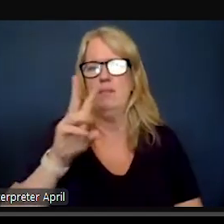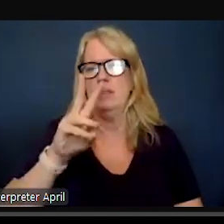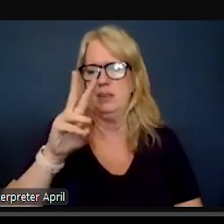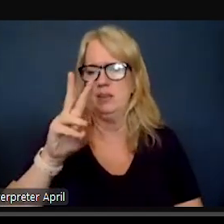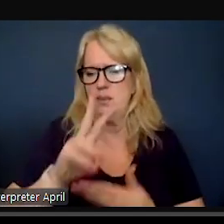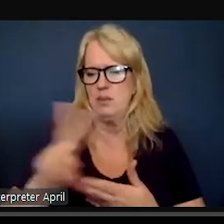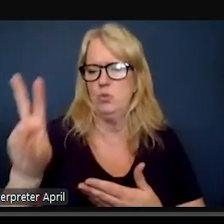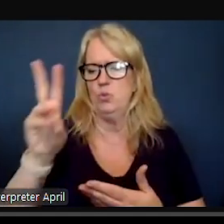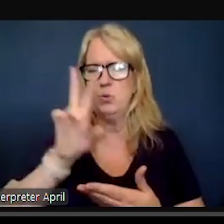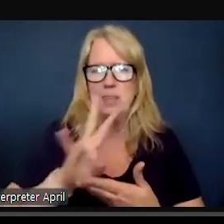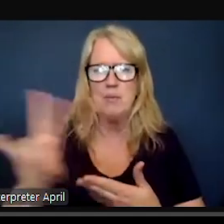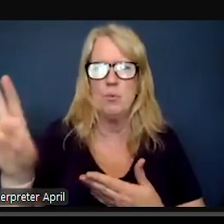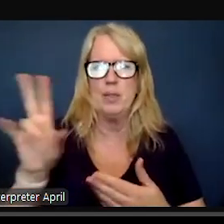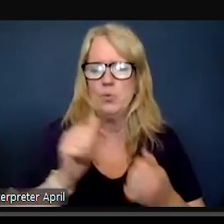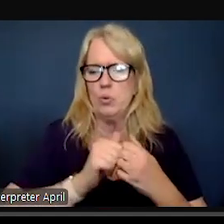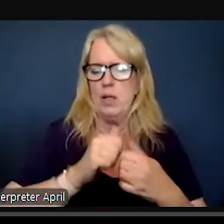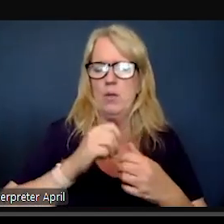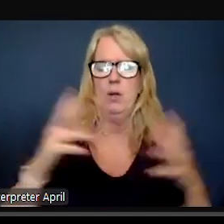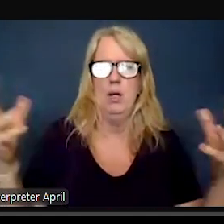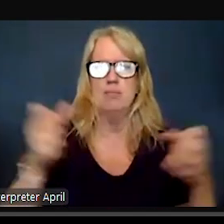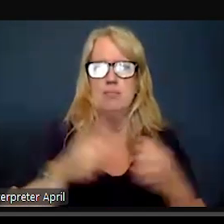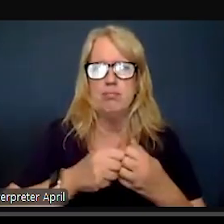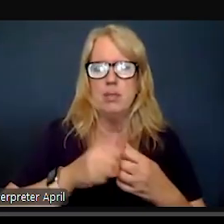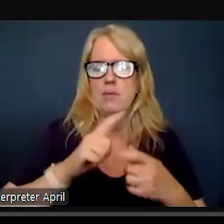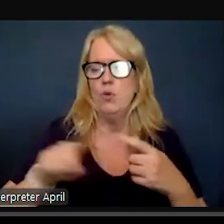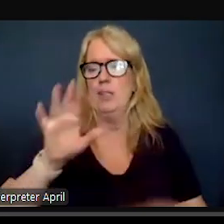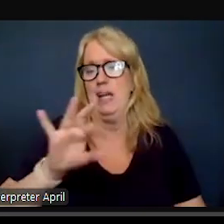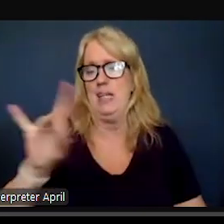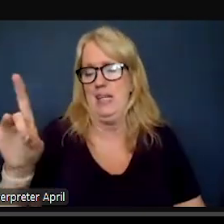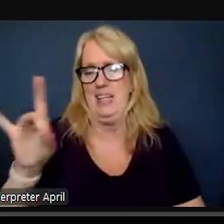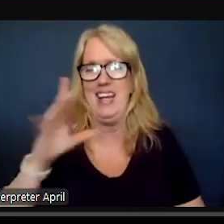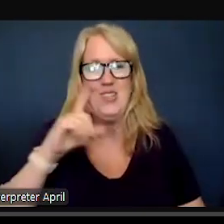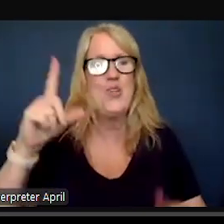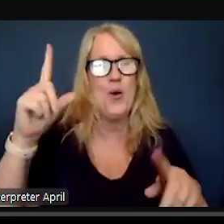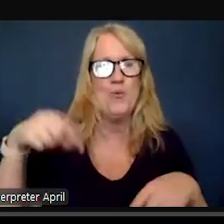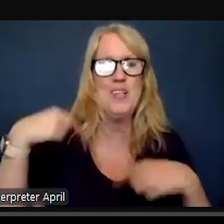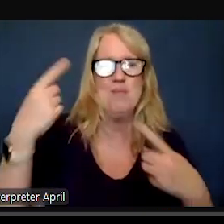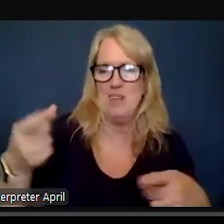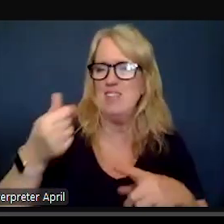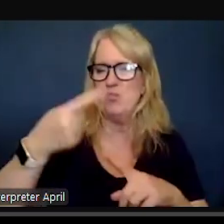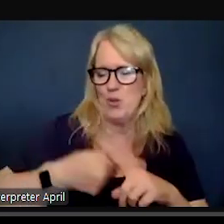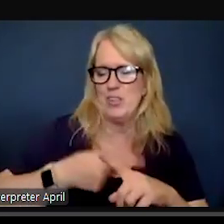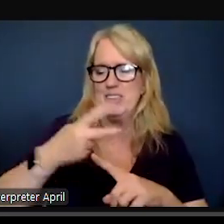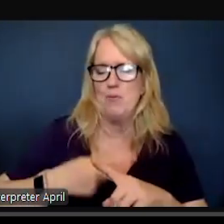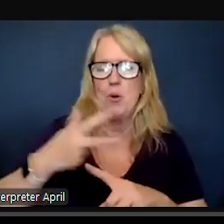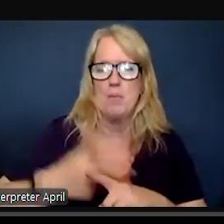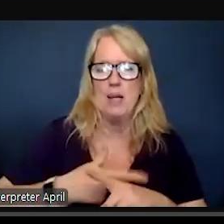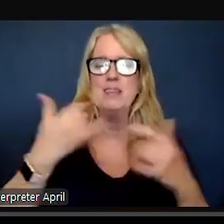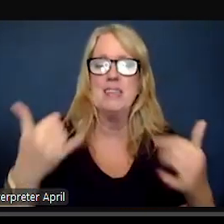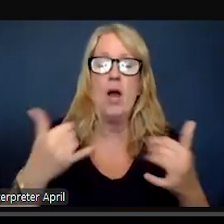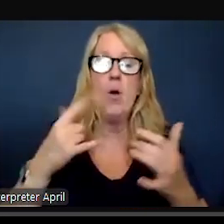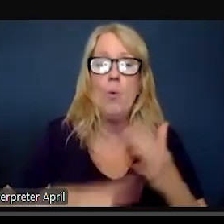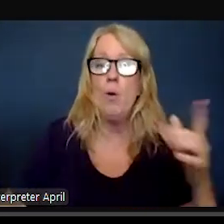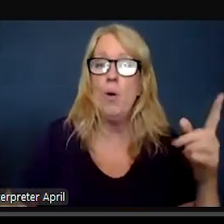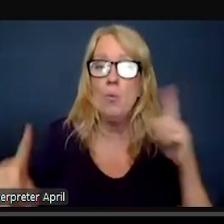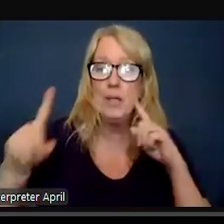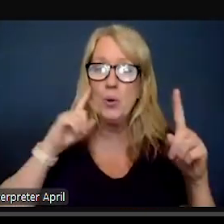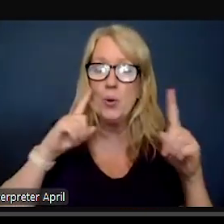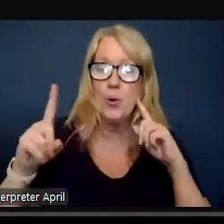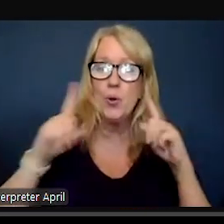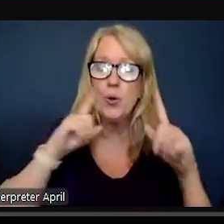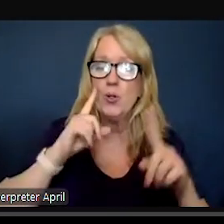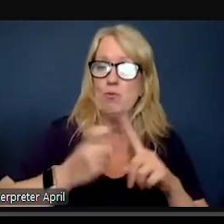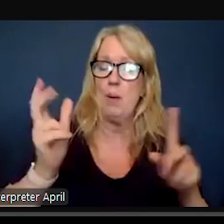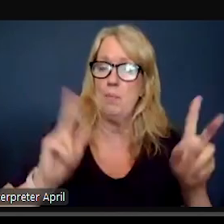week lead time to pull together 988 Day. So we've been working on this for several months. What we heard very clearly